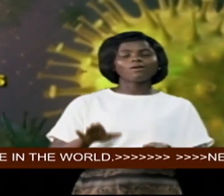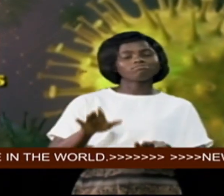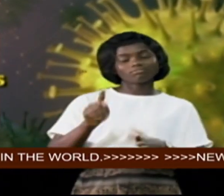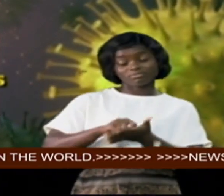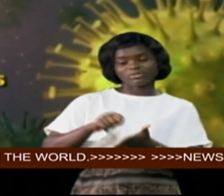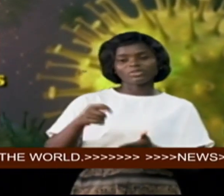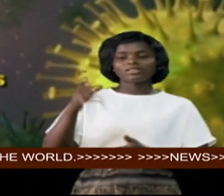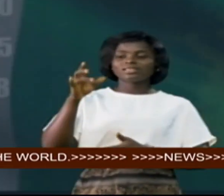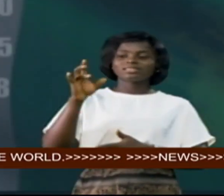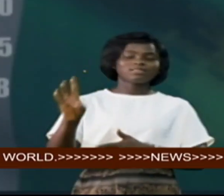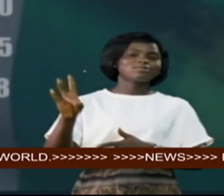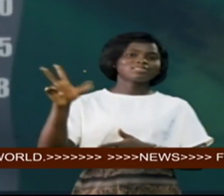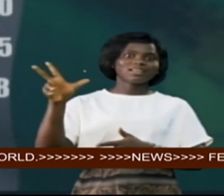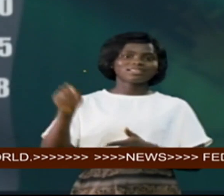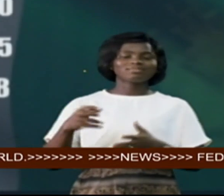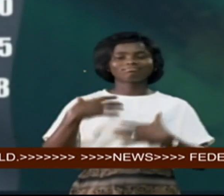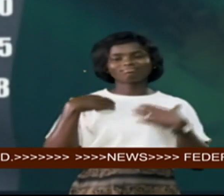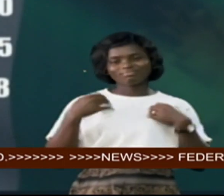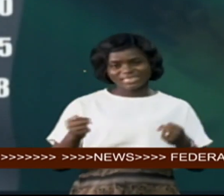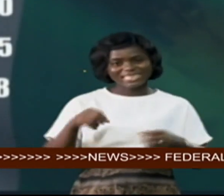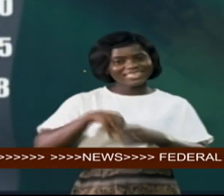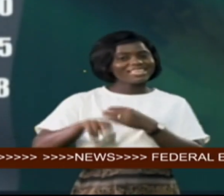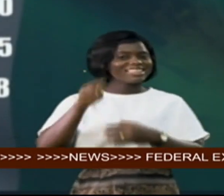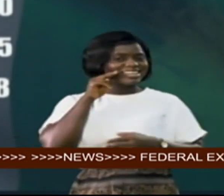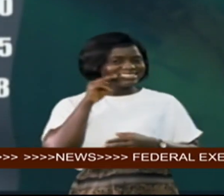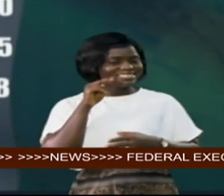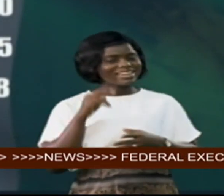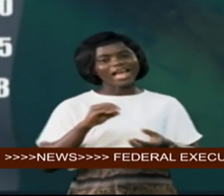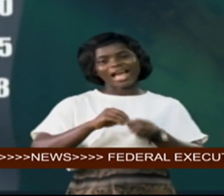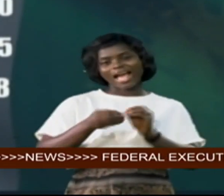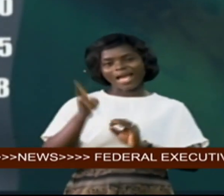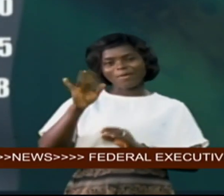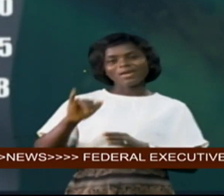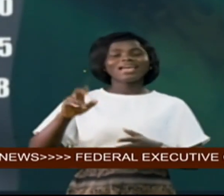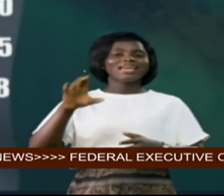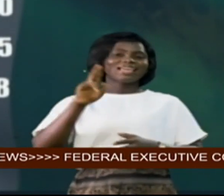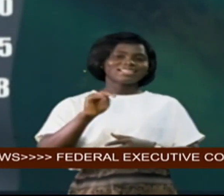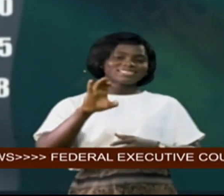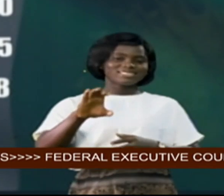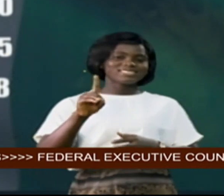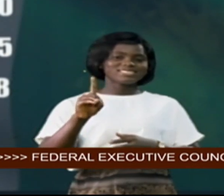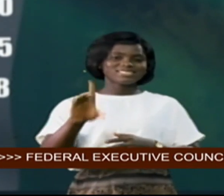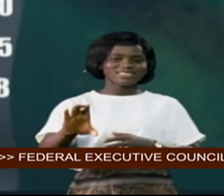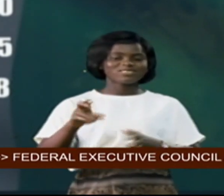1,377,730 recoveries. In Nigeria, data about the Center for Disease Control shows